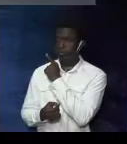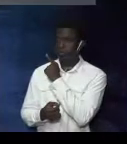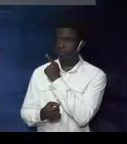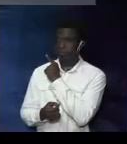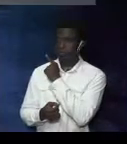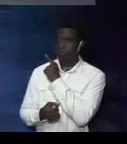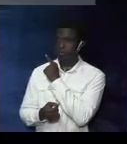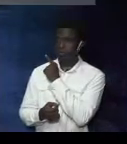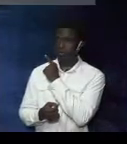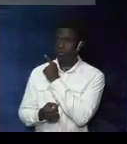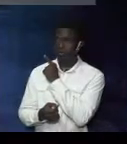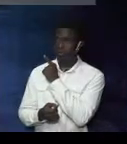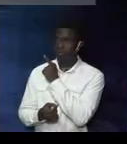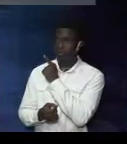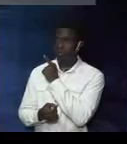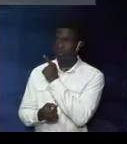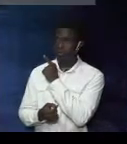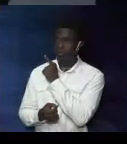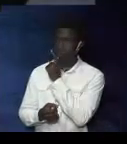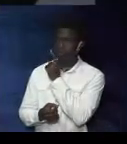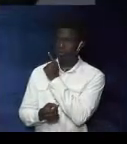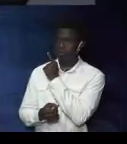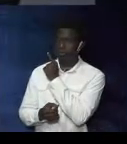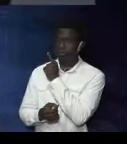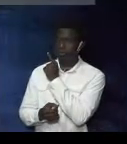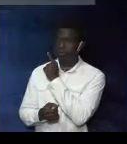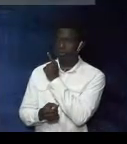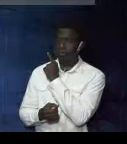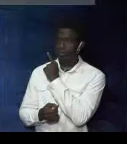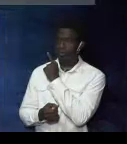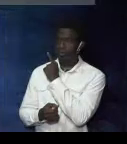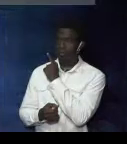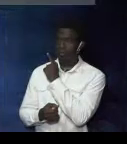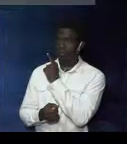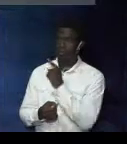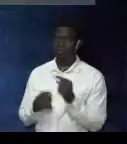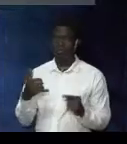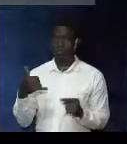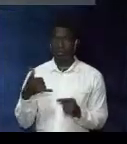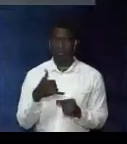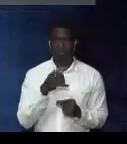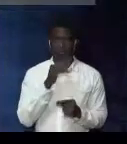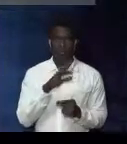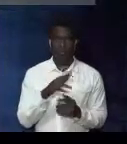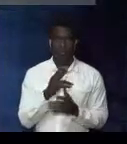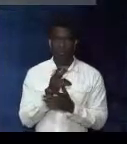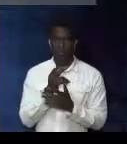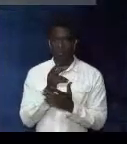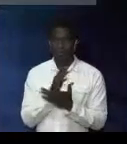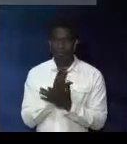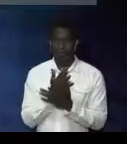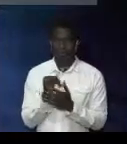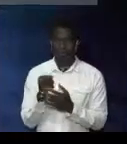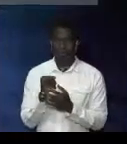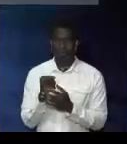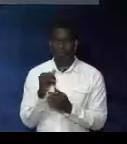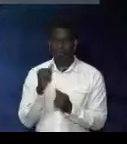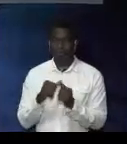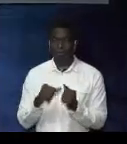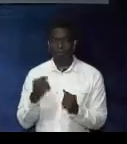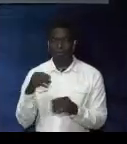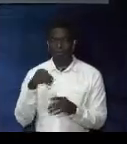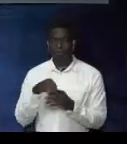This is the diagonal, and this is the diagonal, and they are dividing each other into two equal parts.